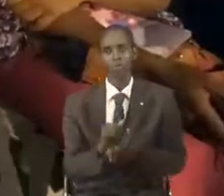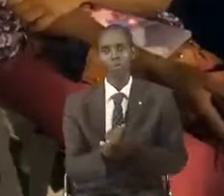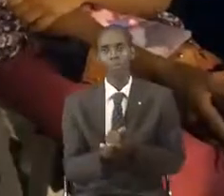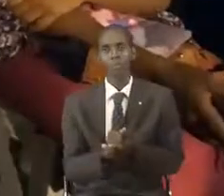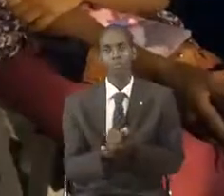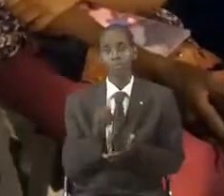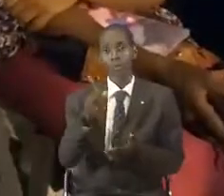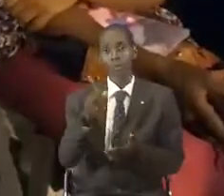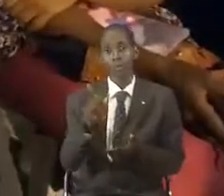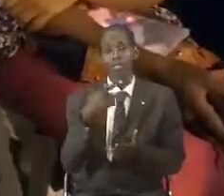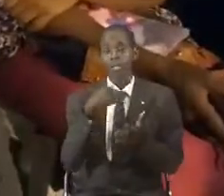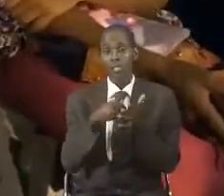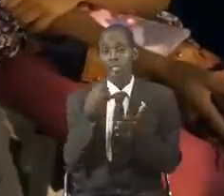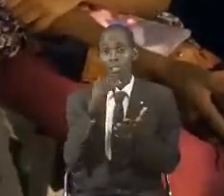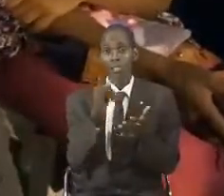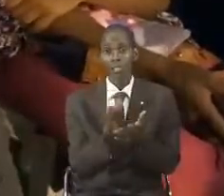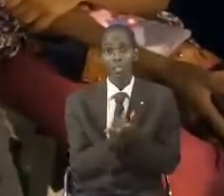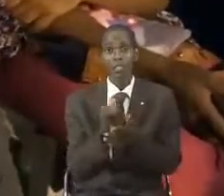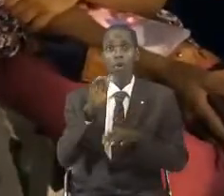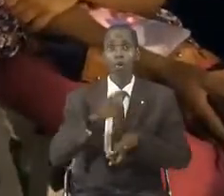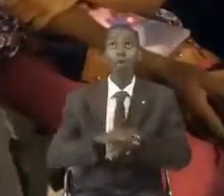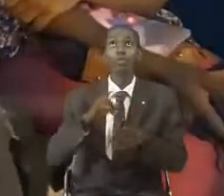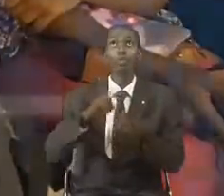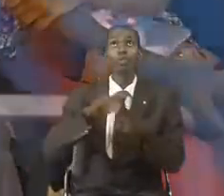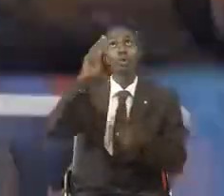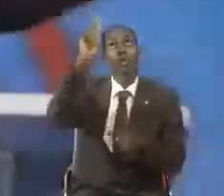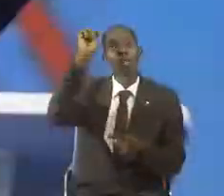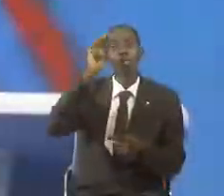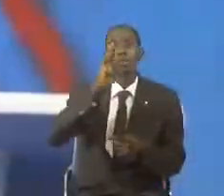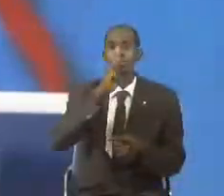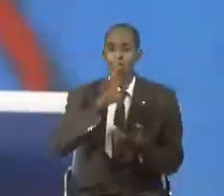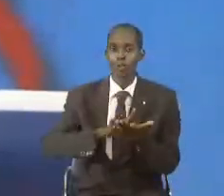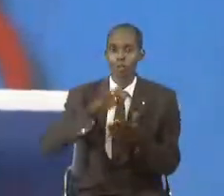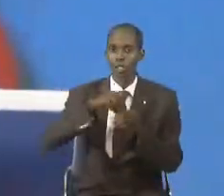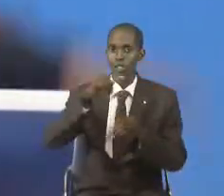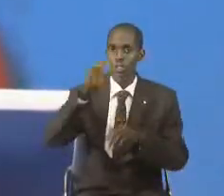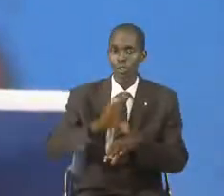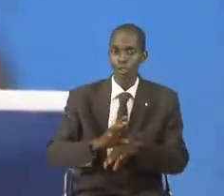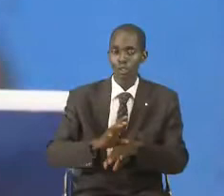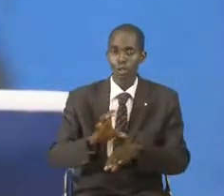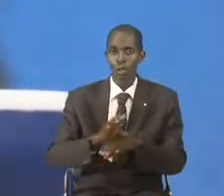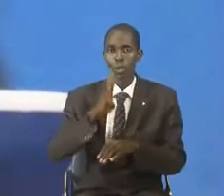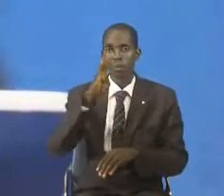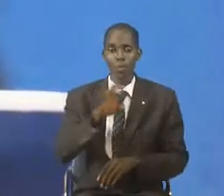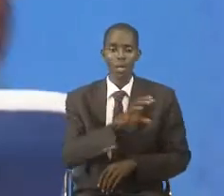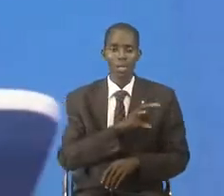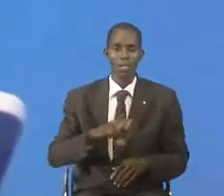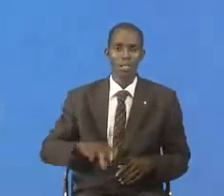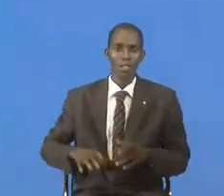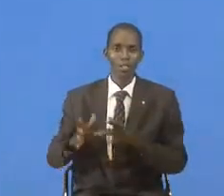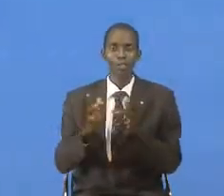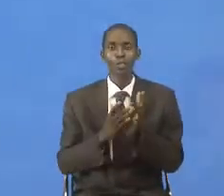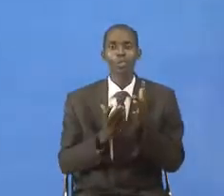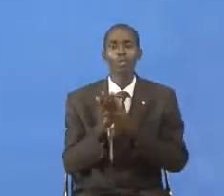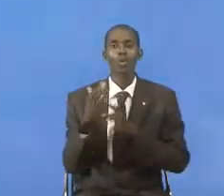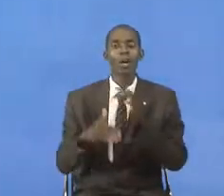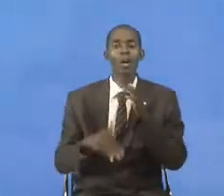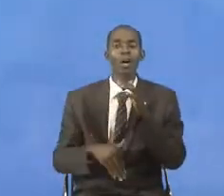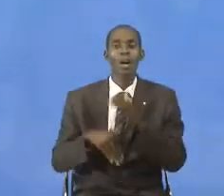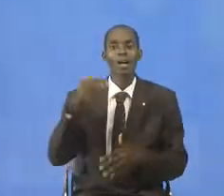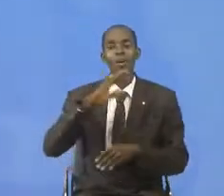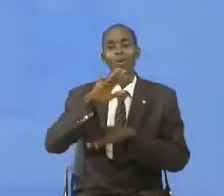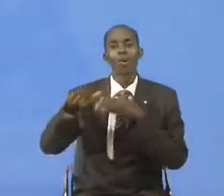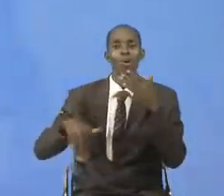name. And then in verse 21, it says, unto him be glory in the church